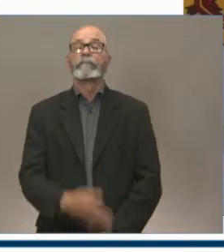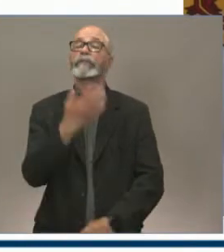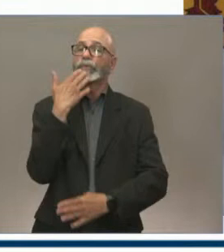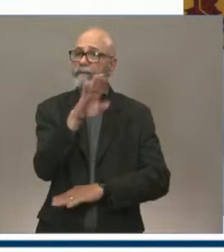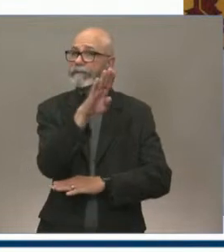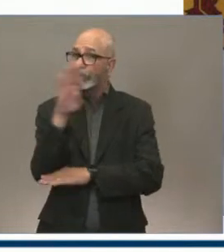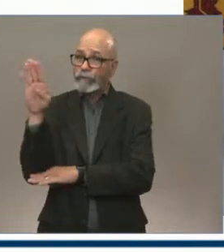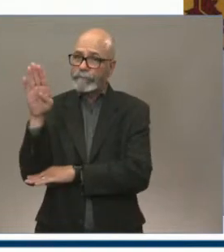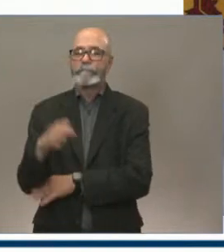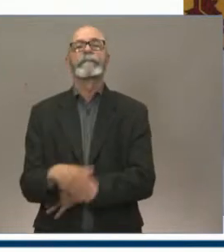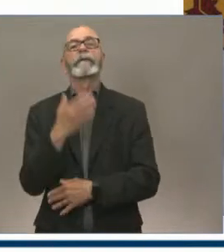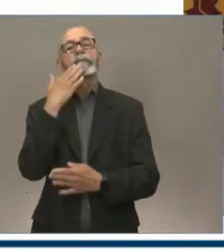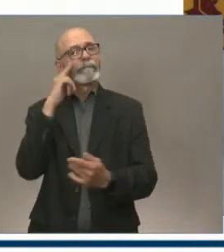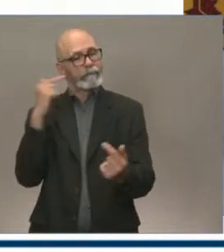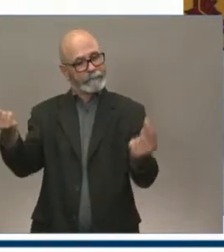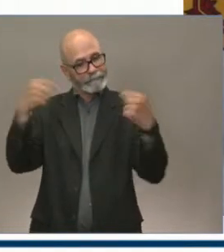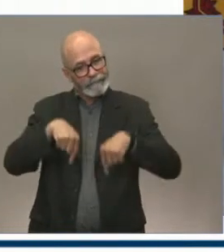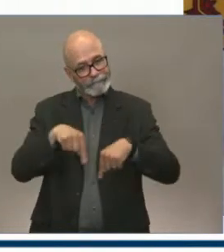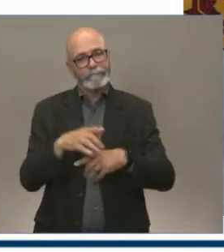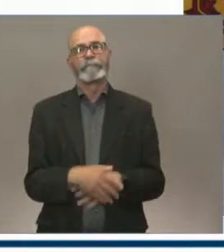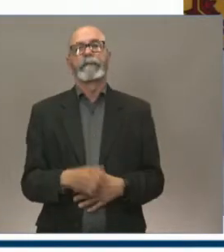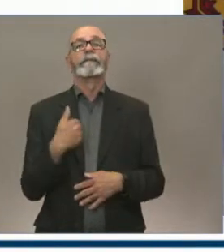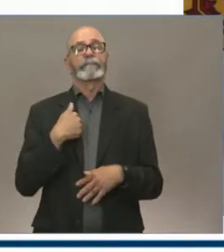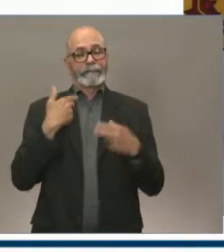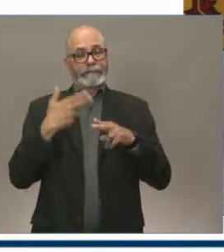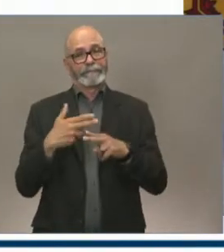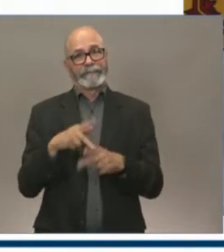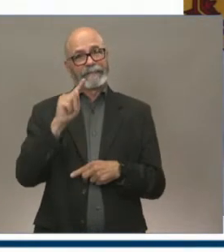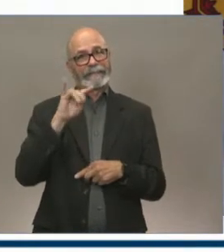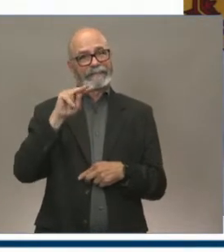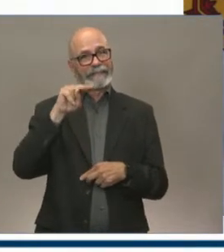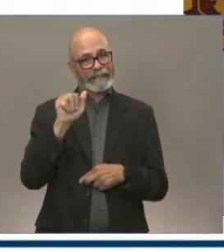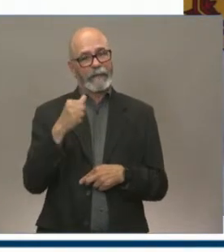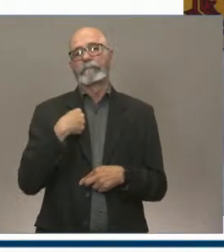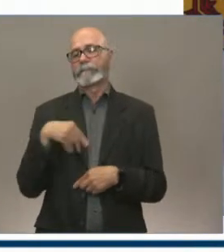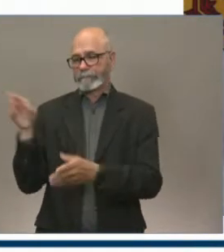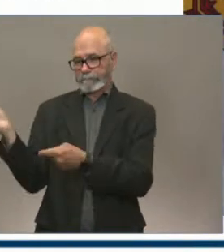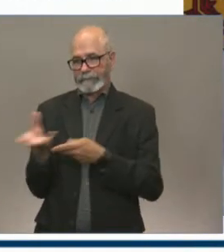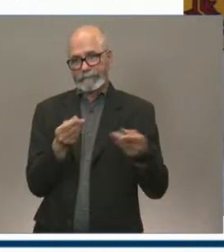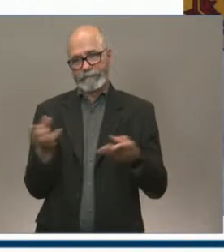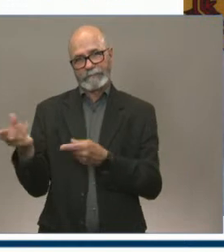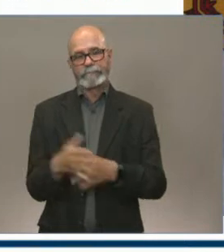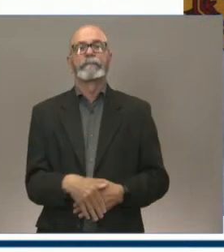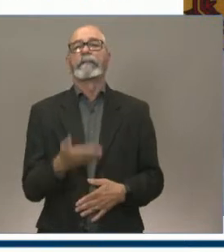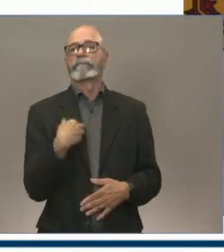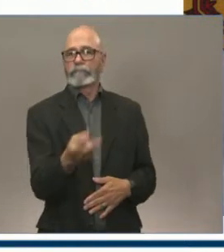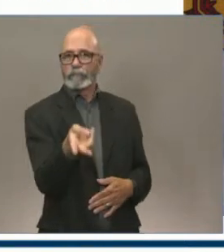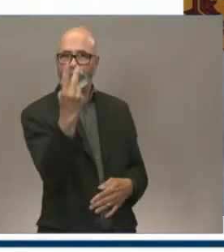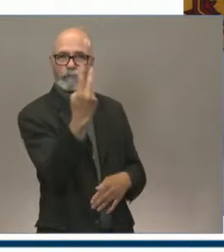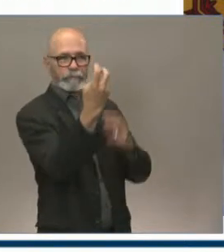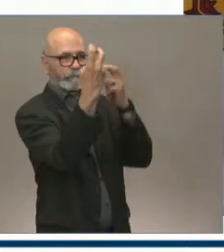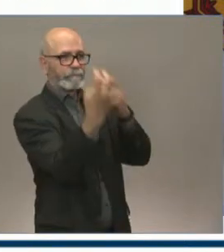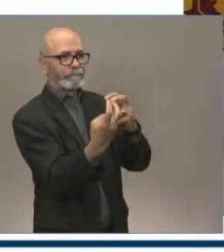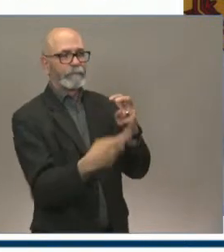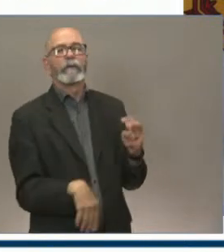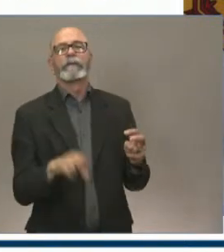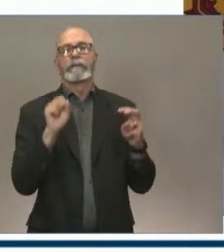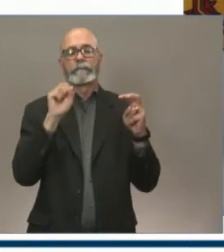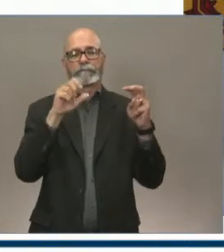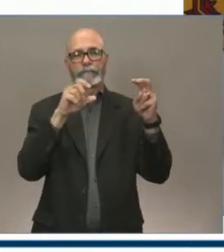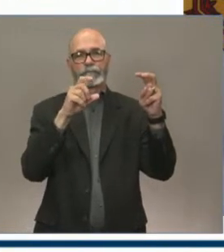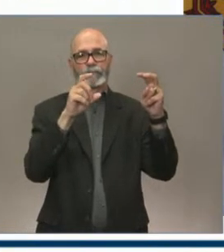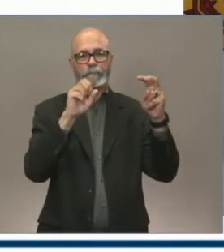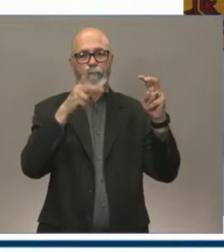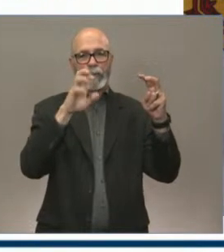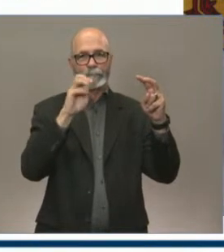Good afternoon and thank you for joining us. My name is Tina T-Bone. I will be your moderator for today's briefing. Joining us today, the Honourable Ian Rankin, Premier of the Province